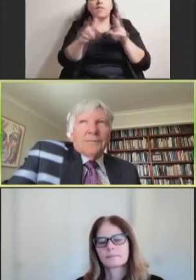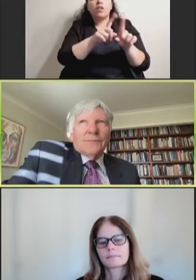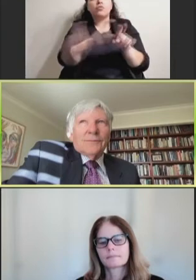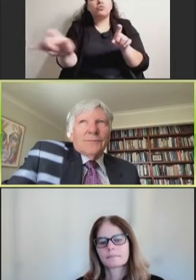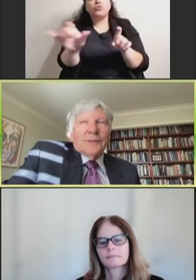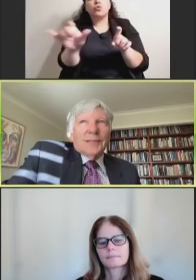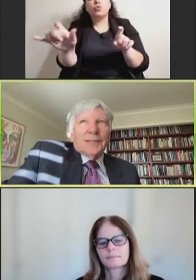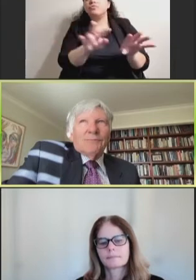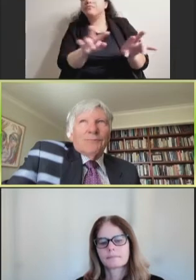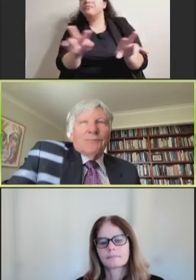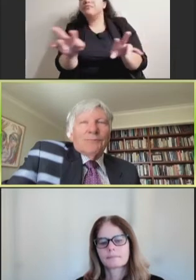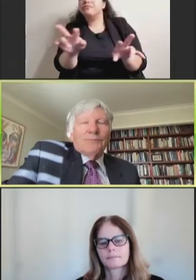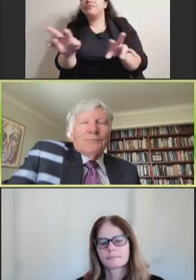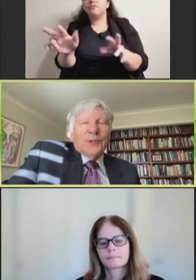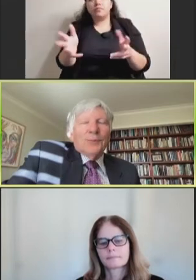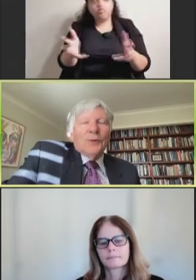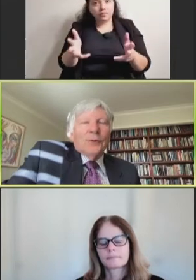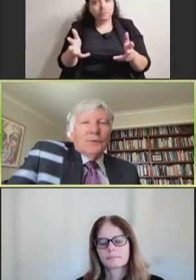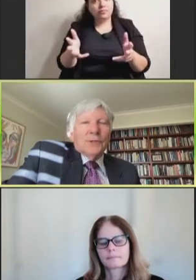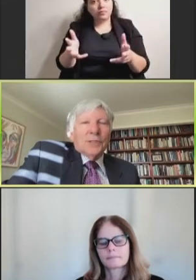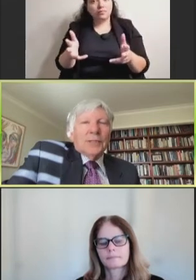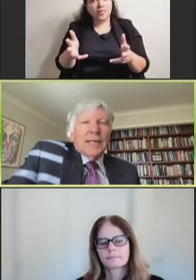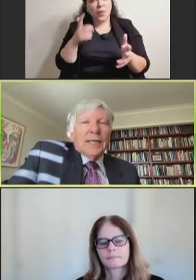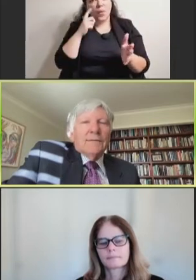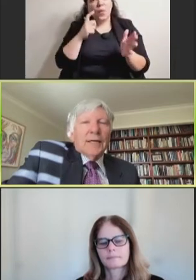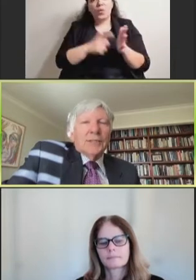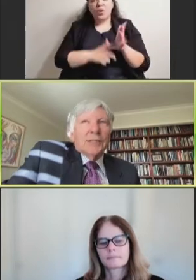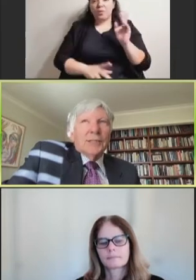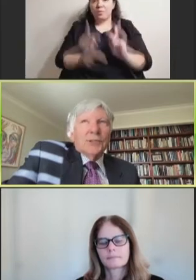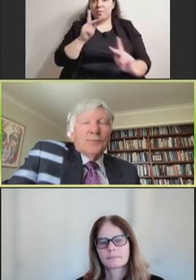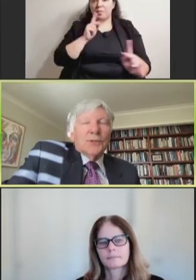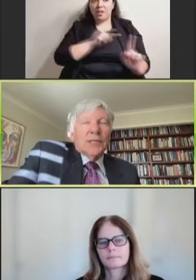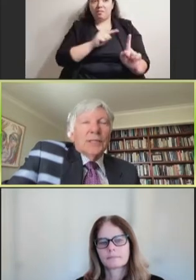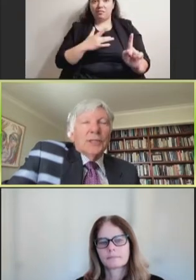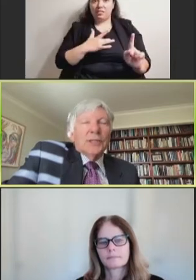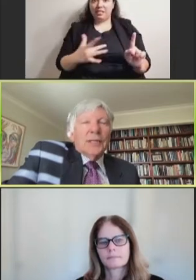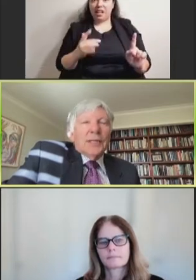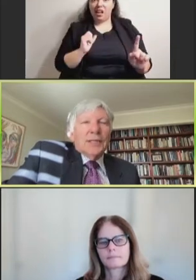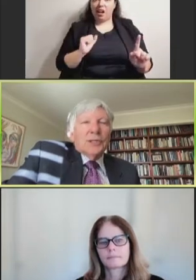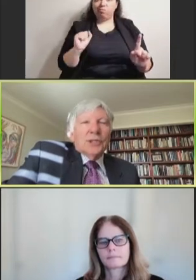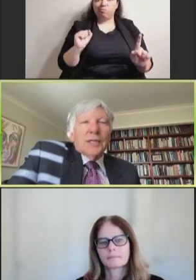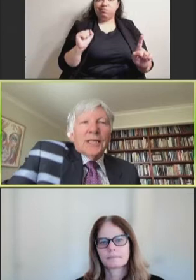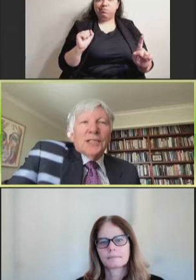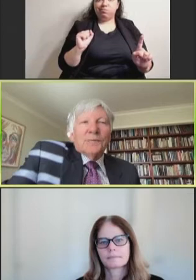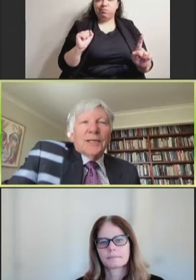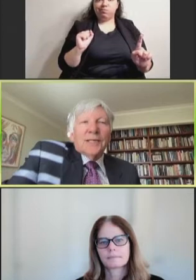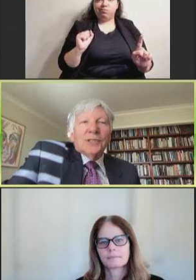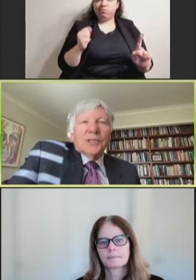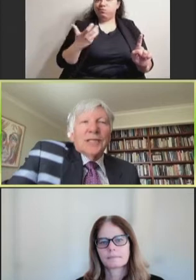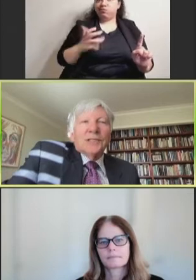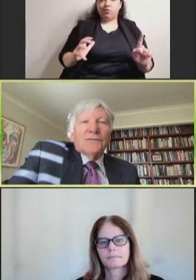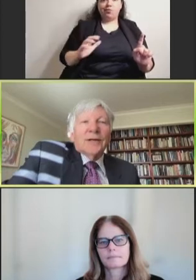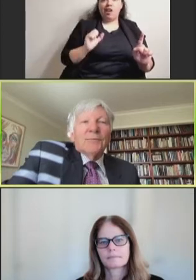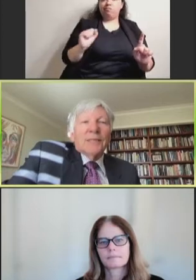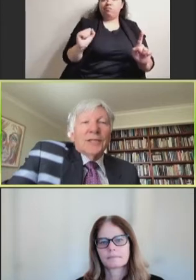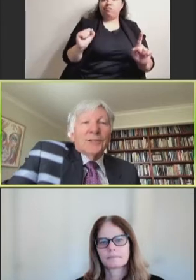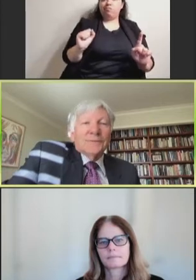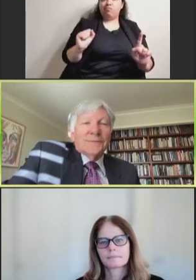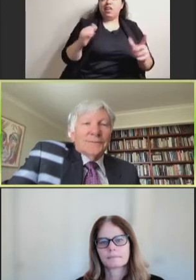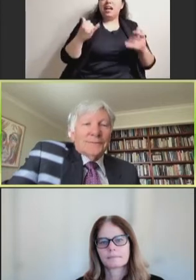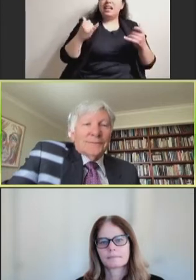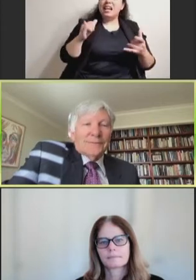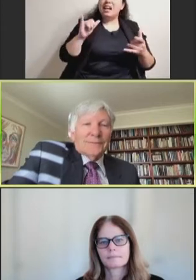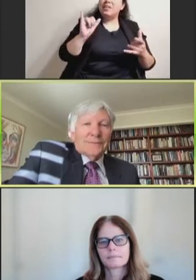the people who are resistant to taking the vaccines as a percentage has changed, but it hasn't changed very